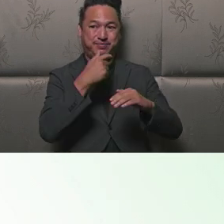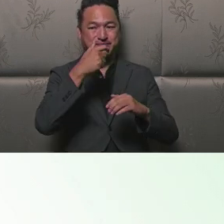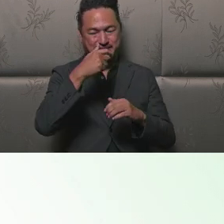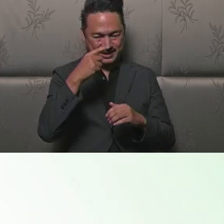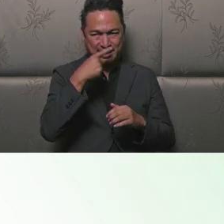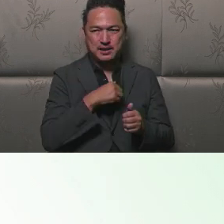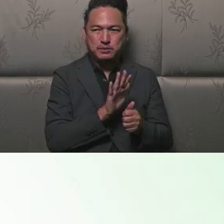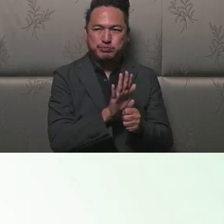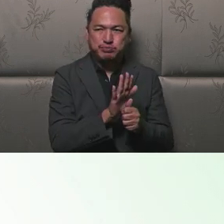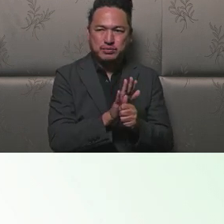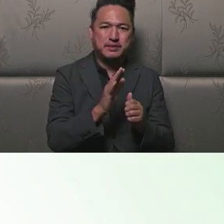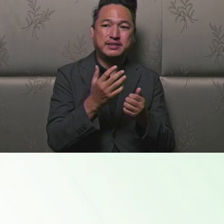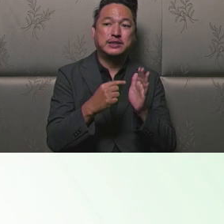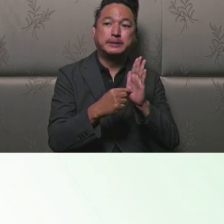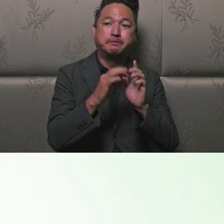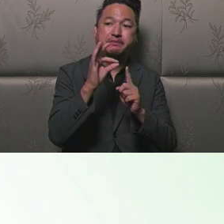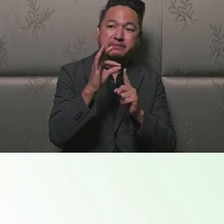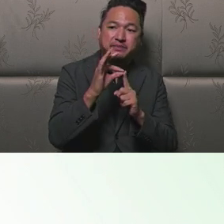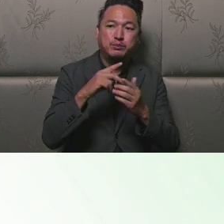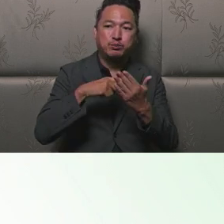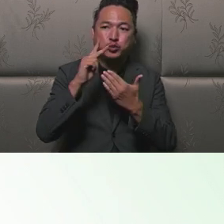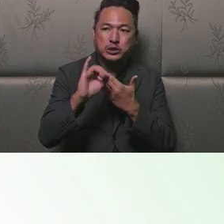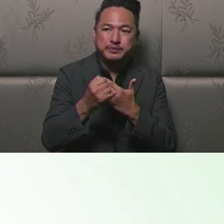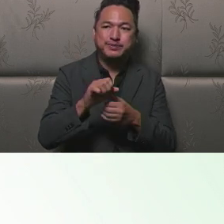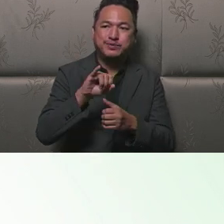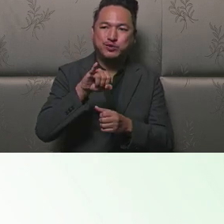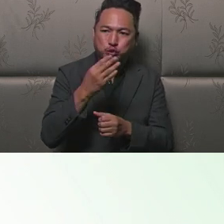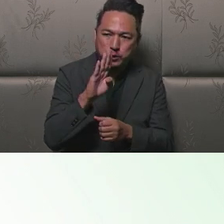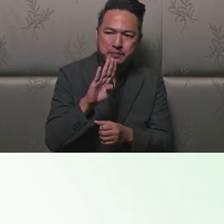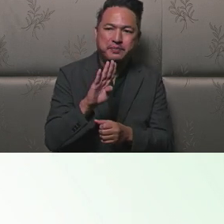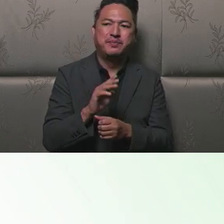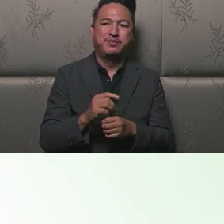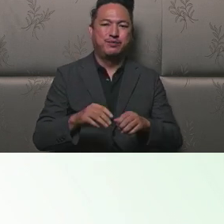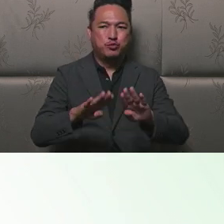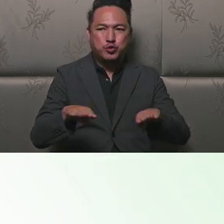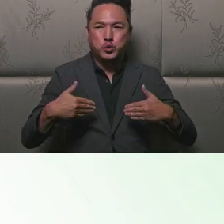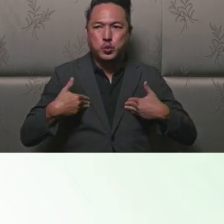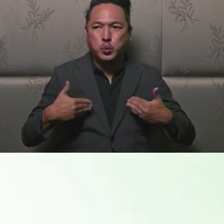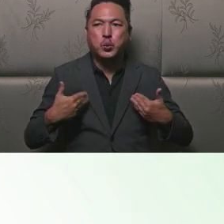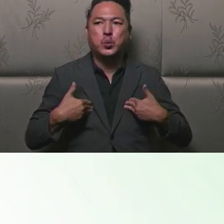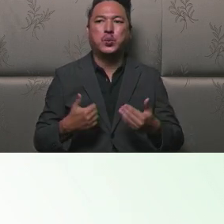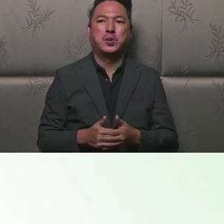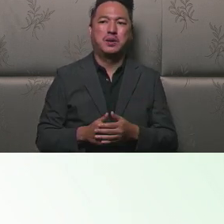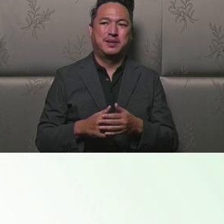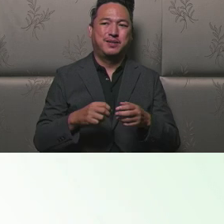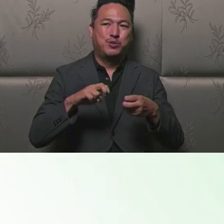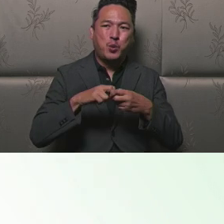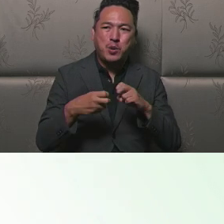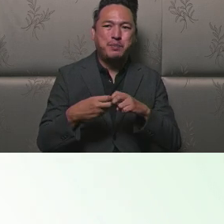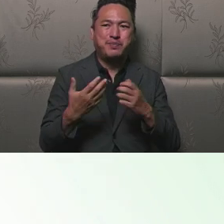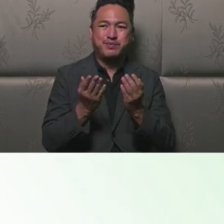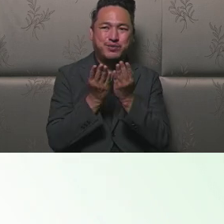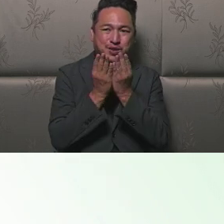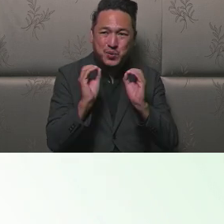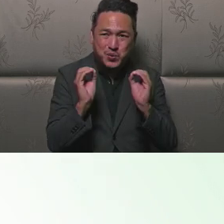who had dropped out but were older now be able to kind of get back in, have a training that's adapted for